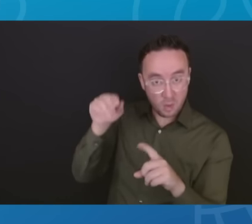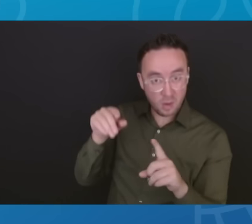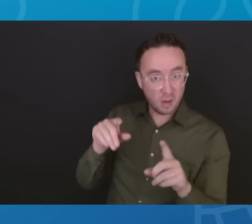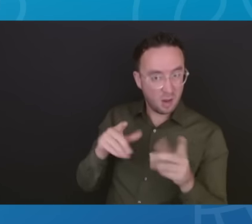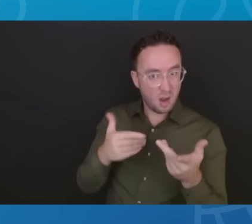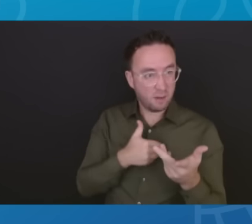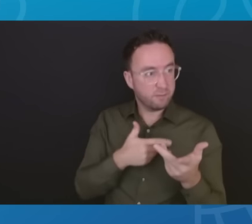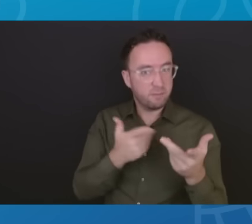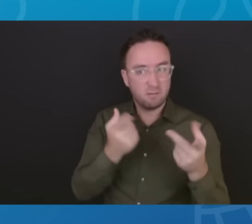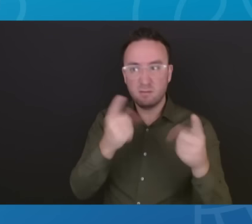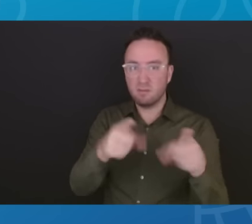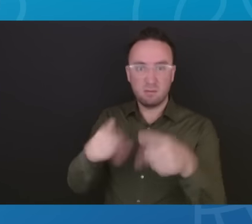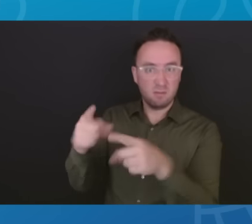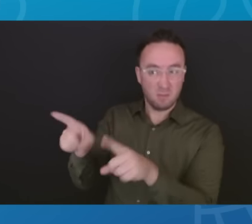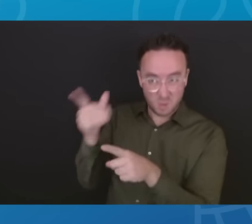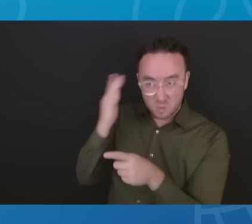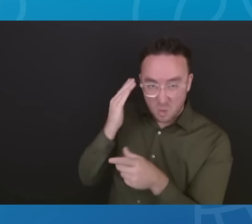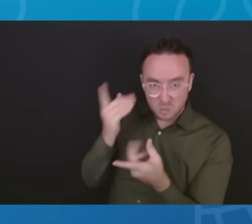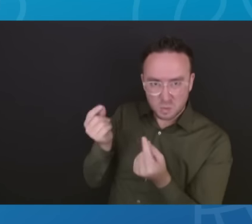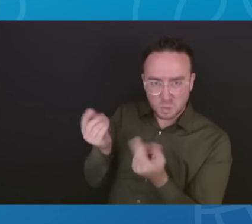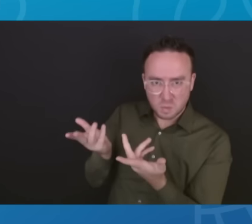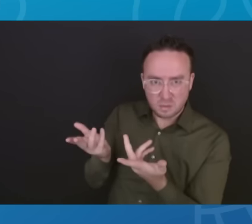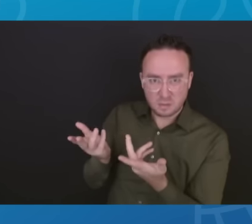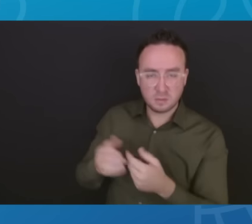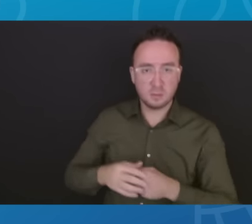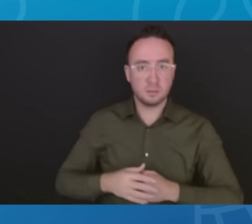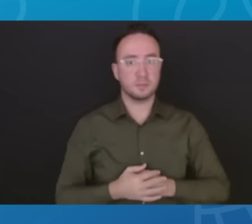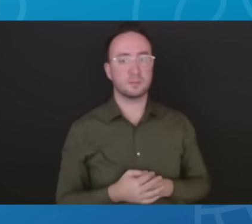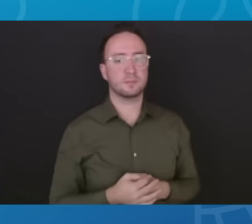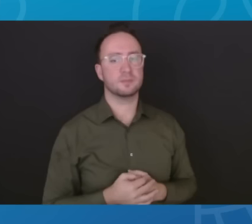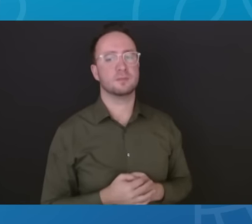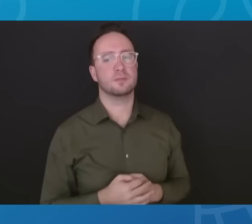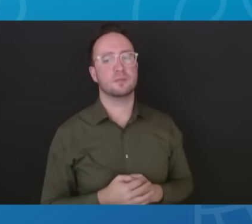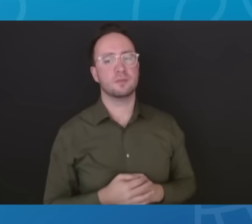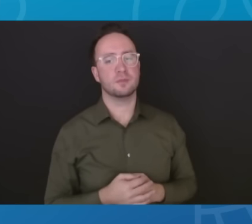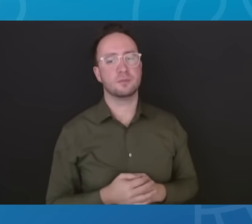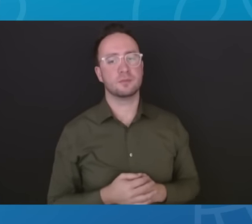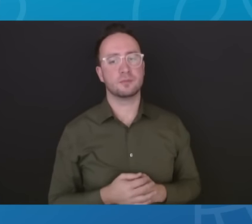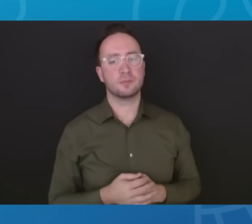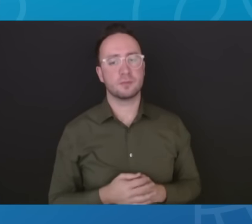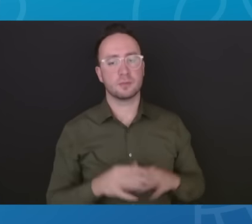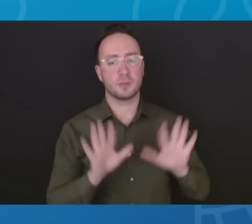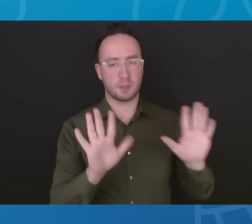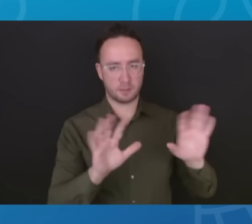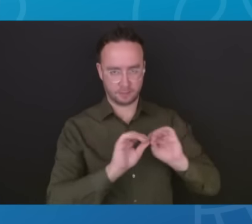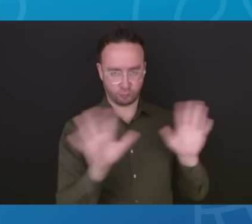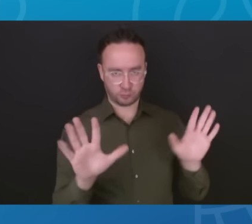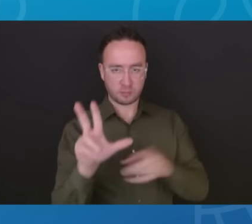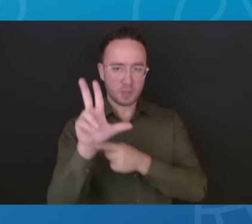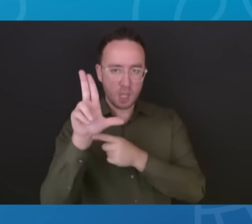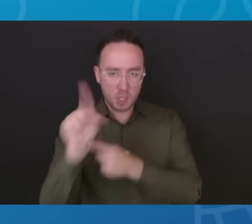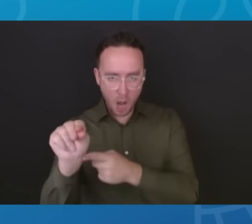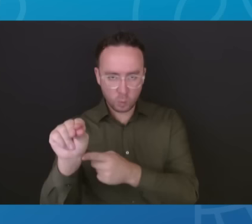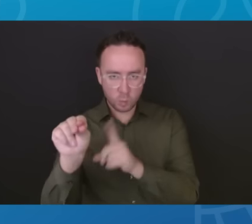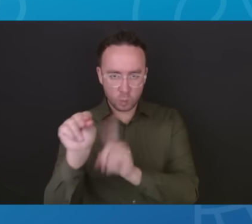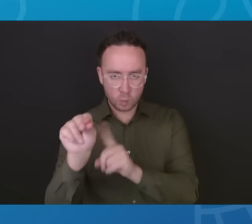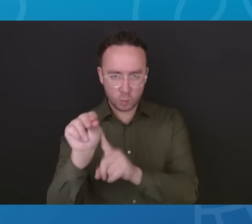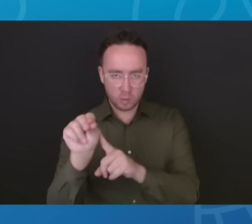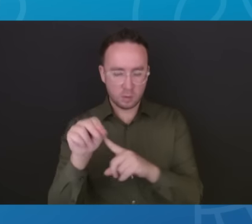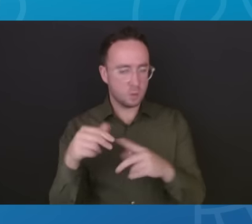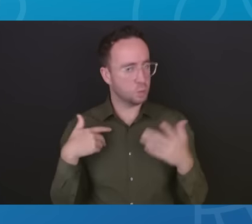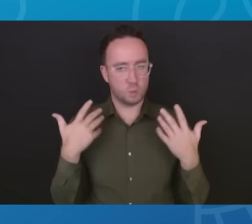Let me state first very clearly that, no, we do not want to see Gaza occupied by Israel. We do